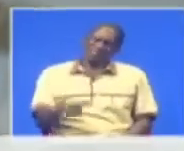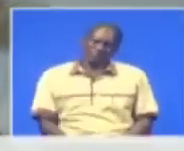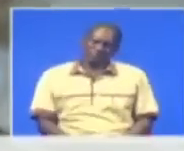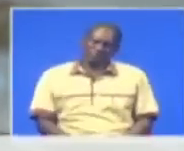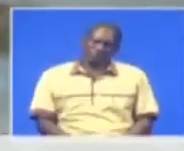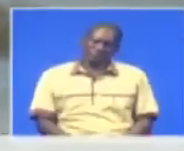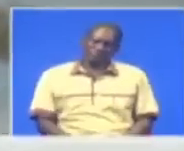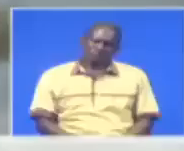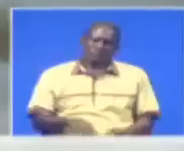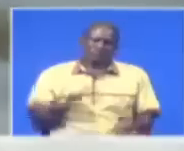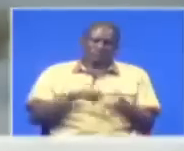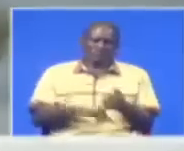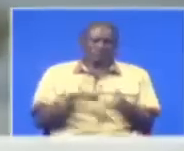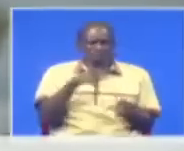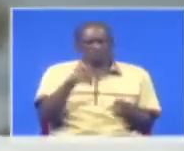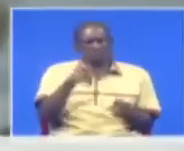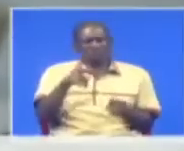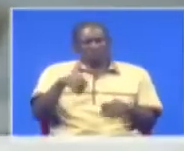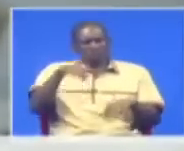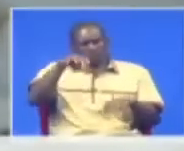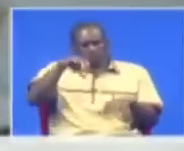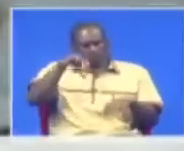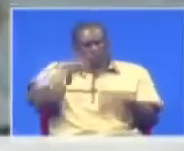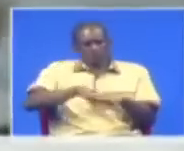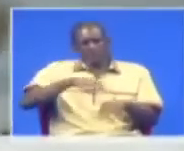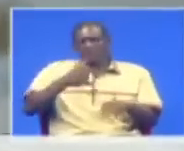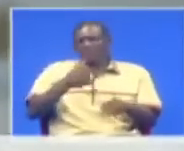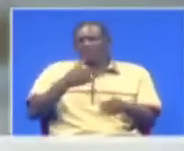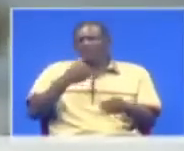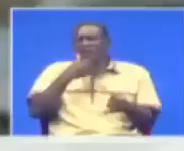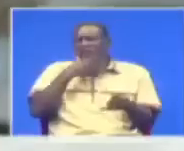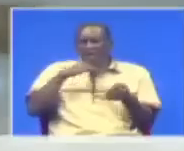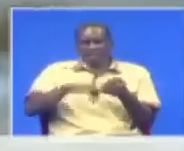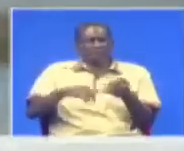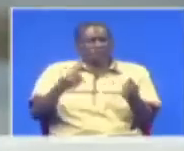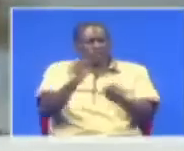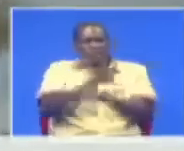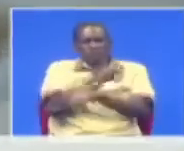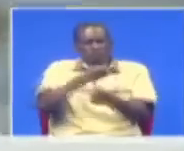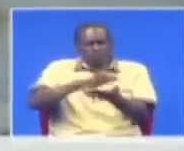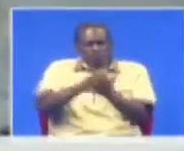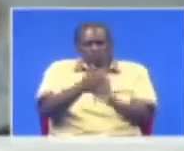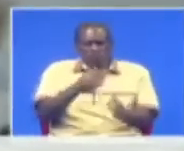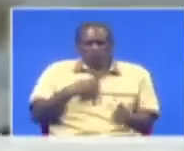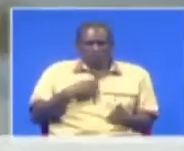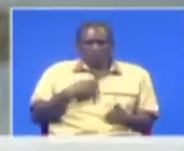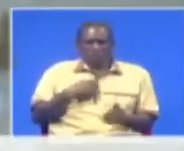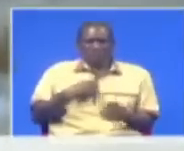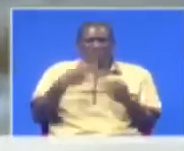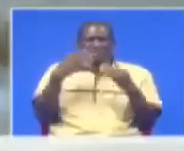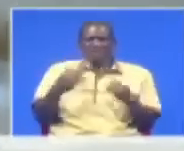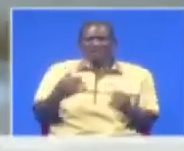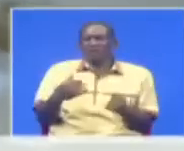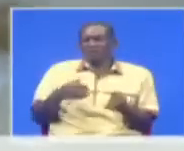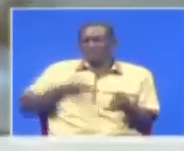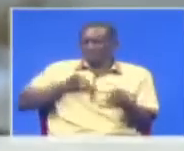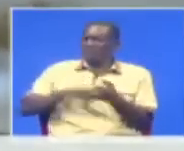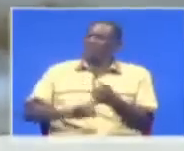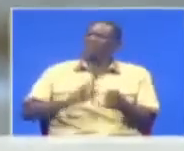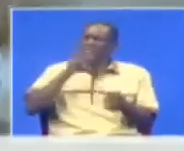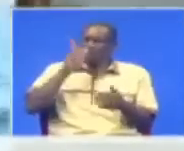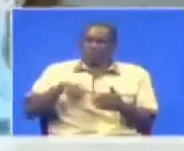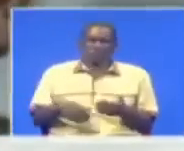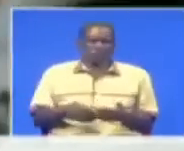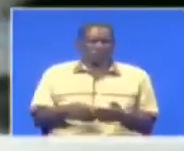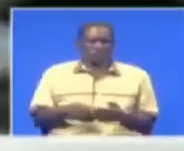Eti umepata mwanaume mwingine huko nje unaenda kuzinisamea sisi tu akamwambia mwanaume ulitupatia hivyo tu